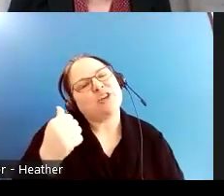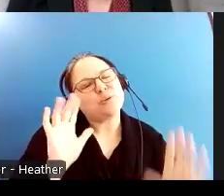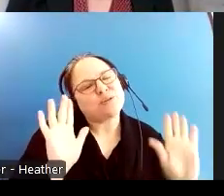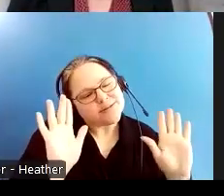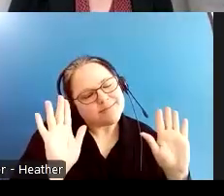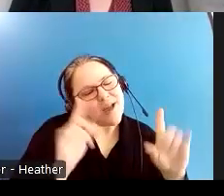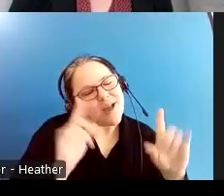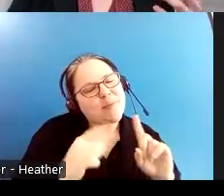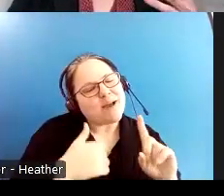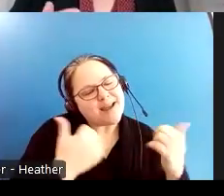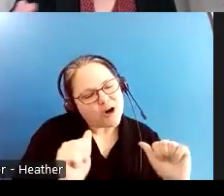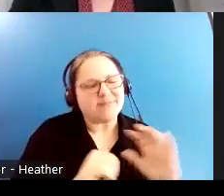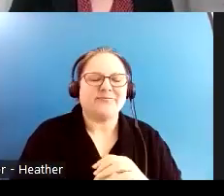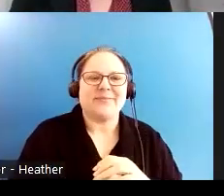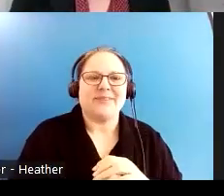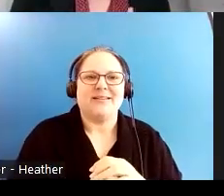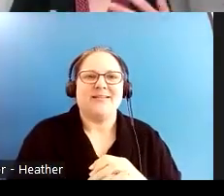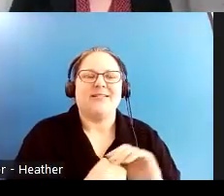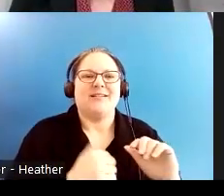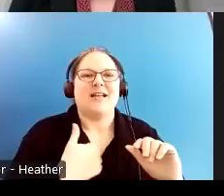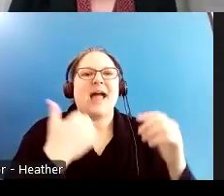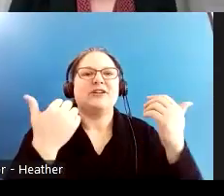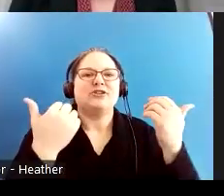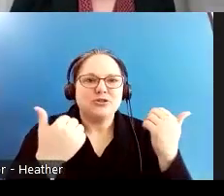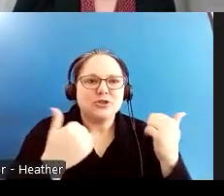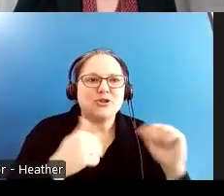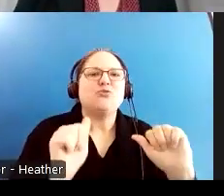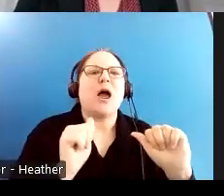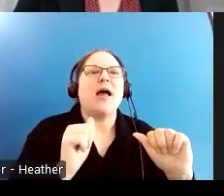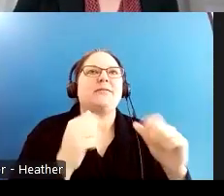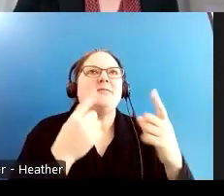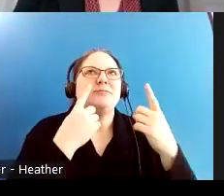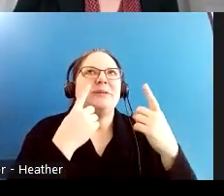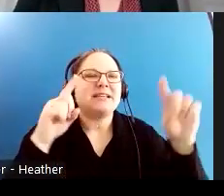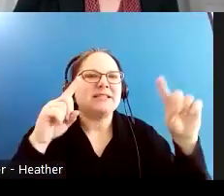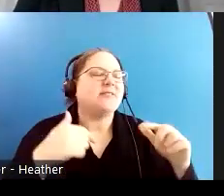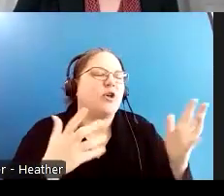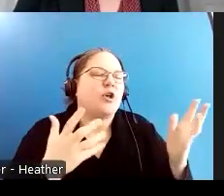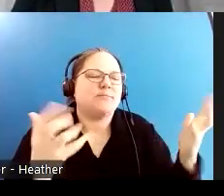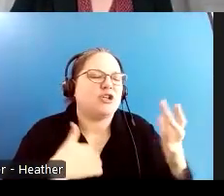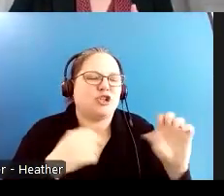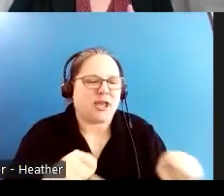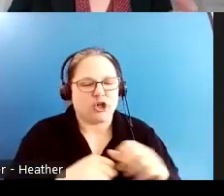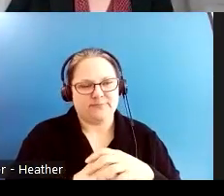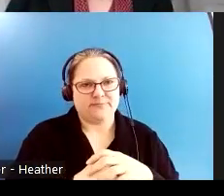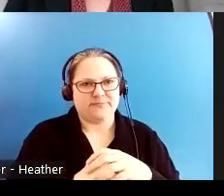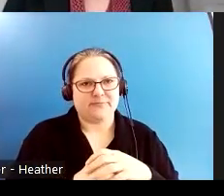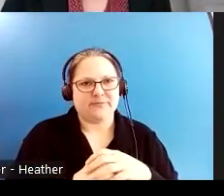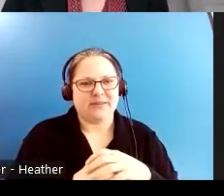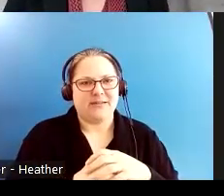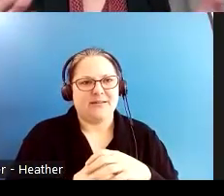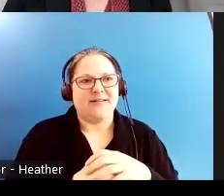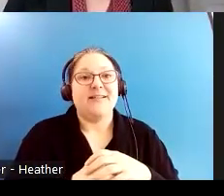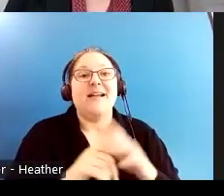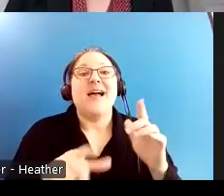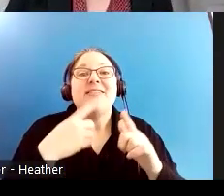tried to make sure that the treatment was as accessible as possible for him. And then the third phase was really